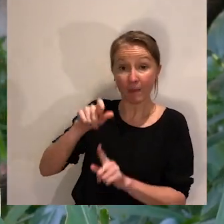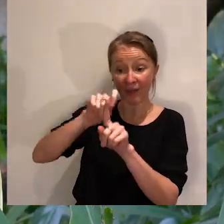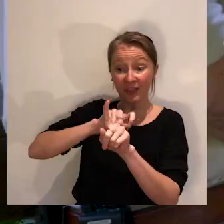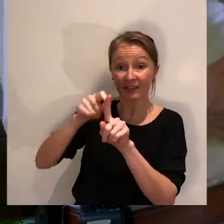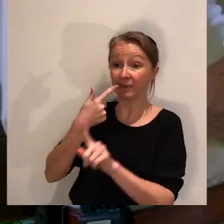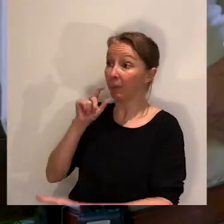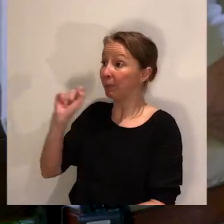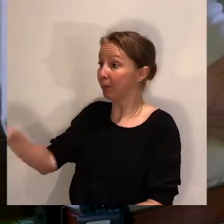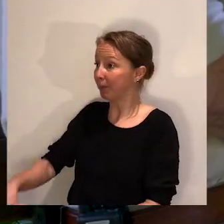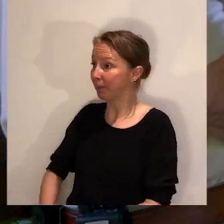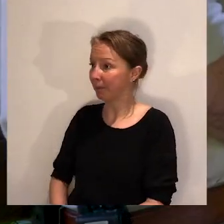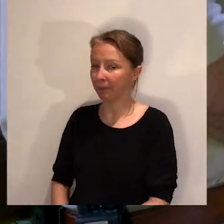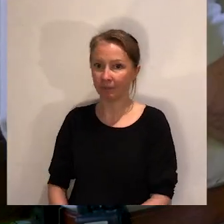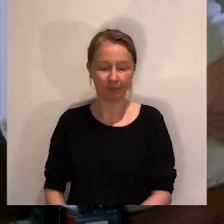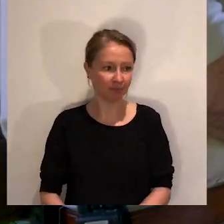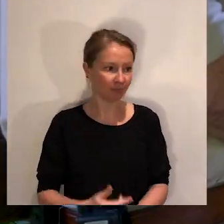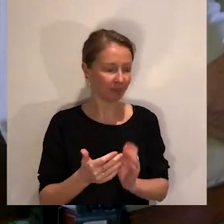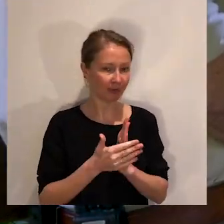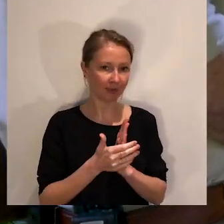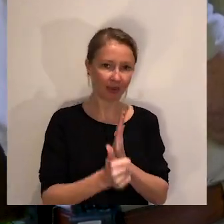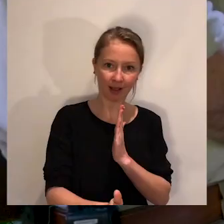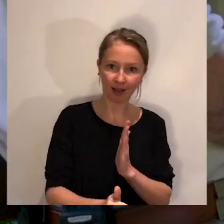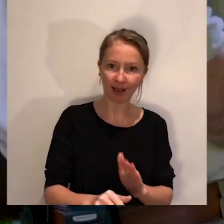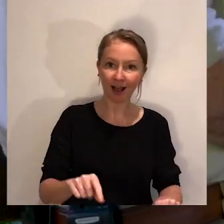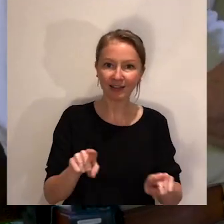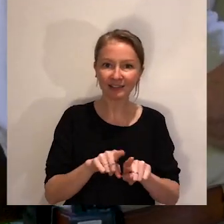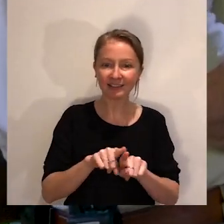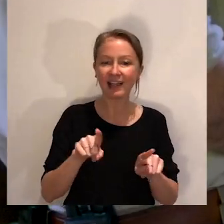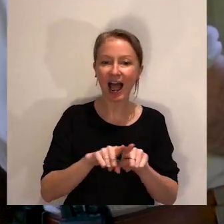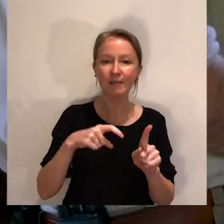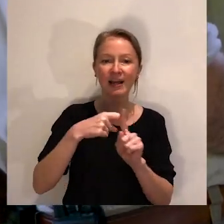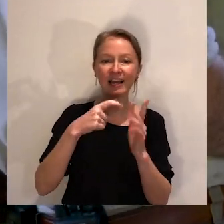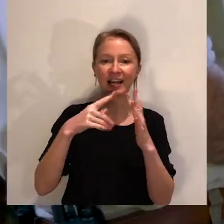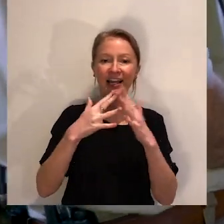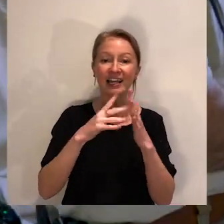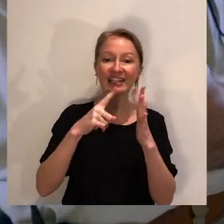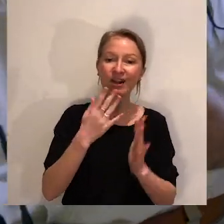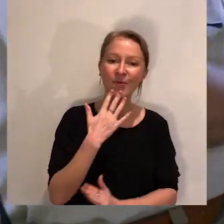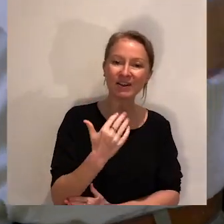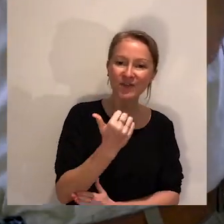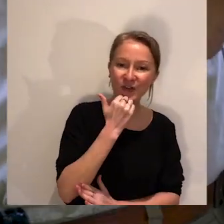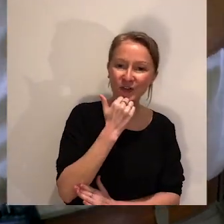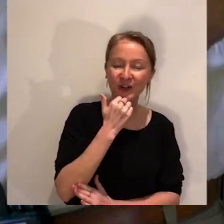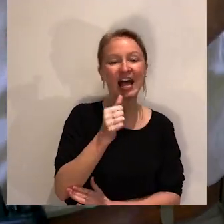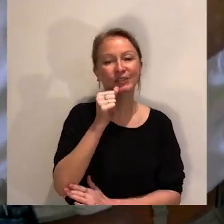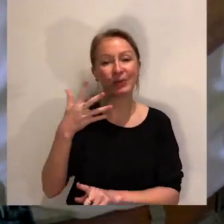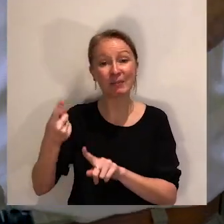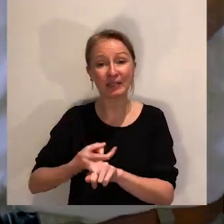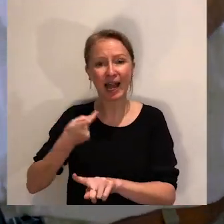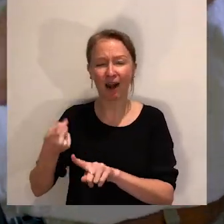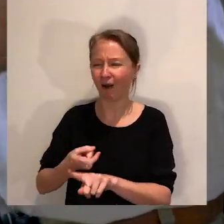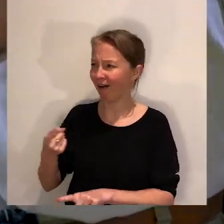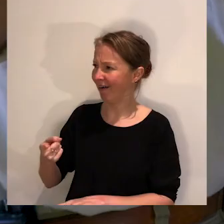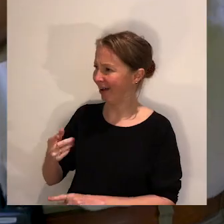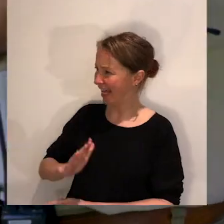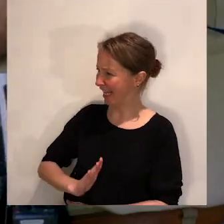out. It's a real skill, and he'll do that with kiwi fruit and sweet potato. That's a party trick, that's for sure. It is. There's something really unusual